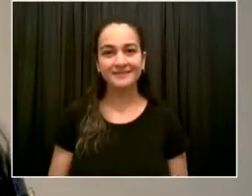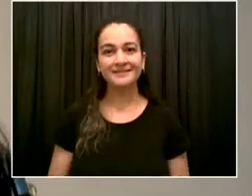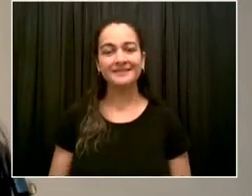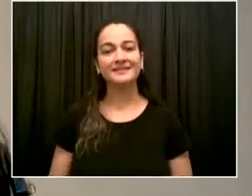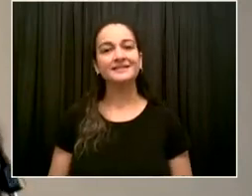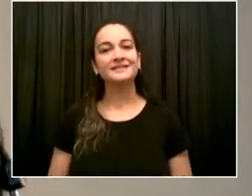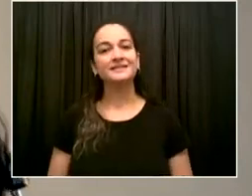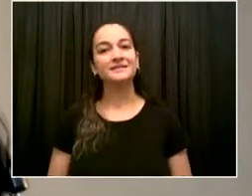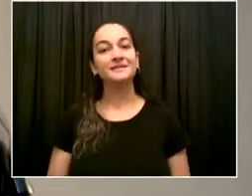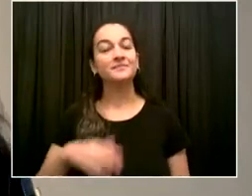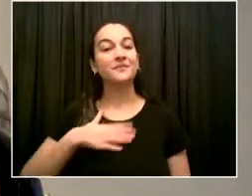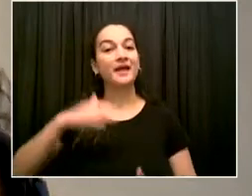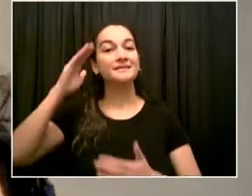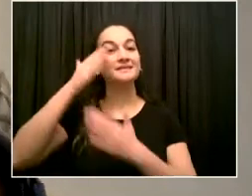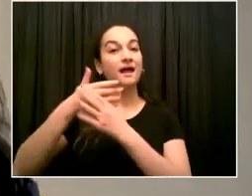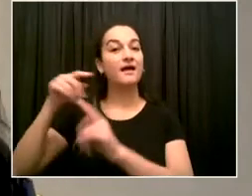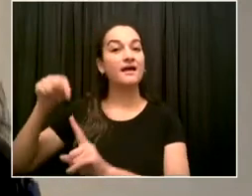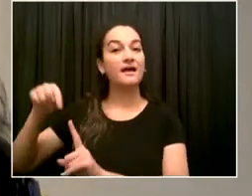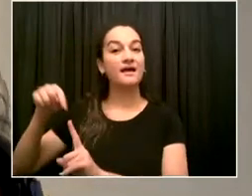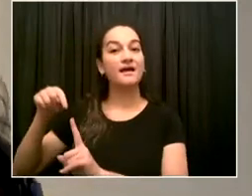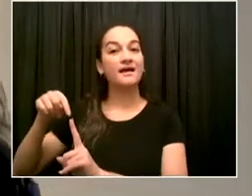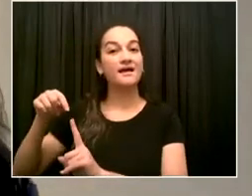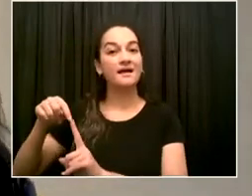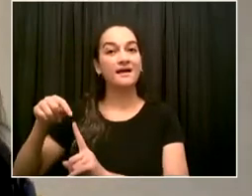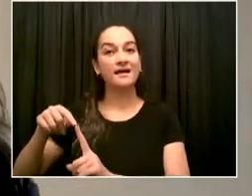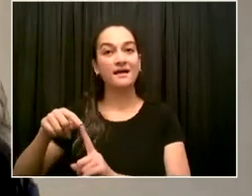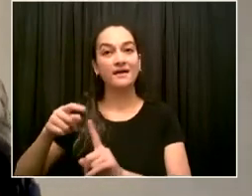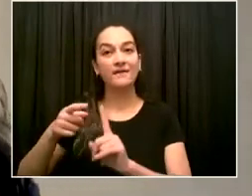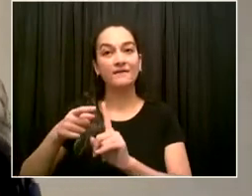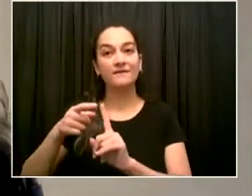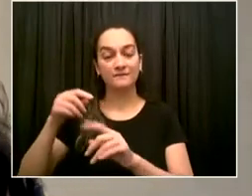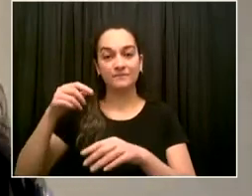21. By the way, a staunch